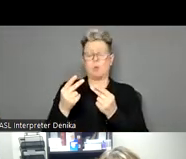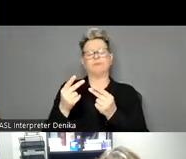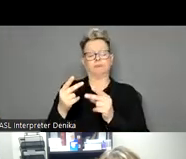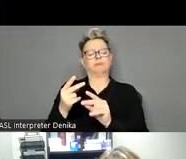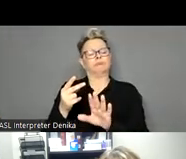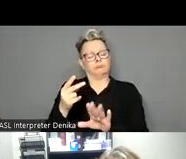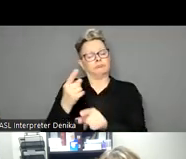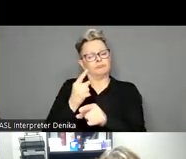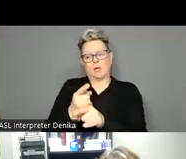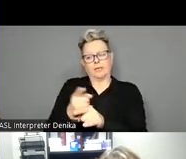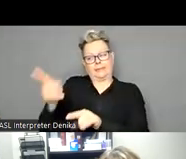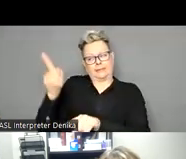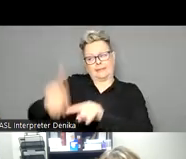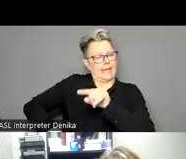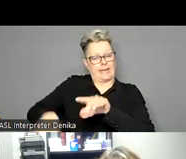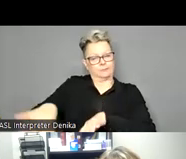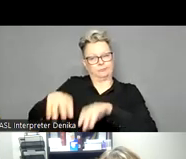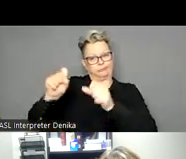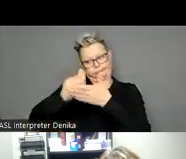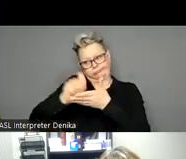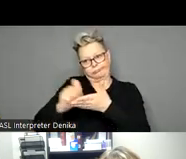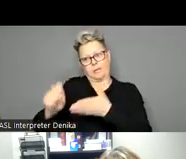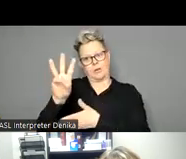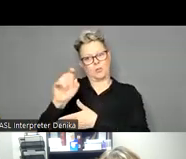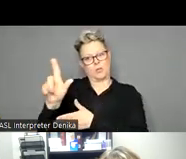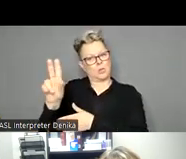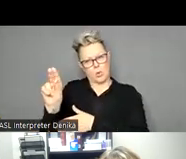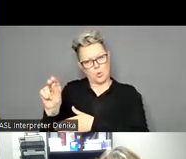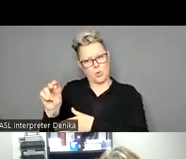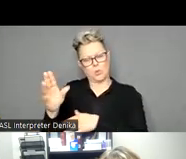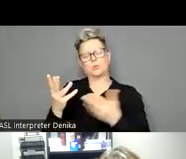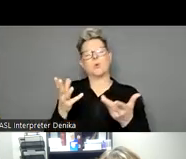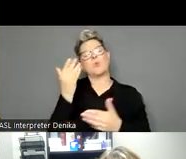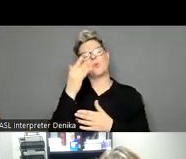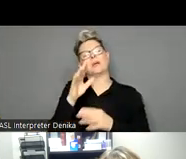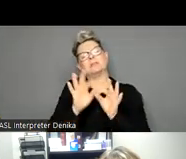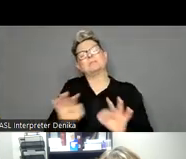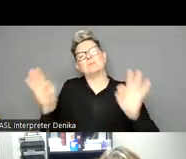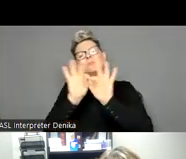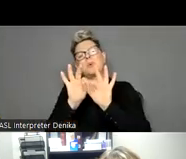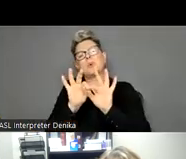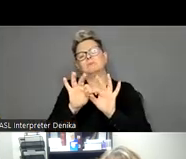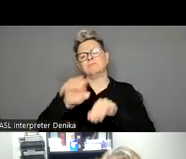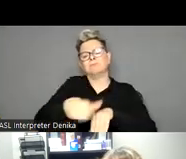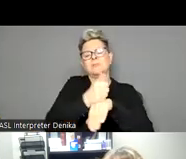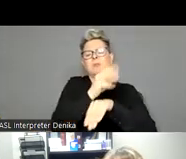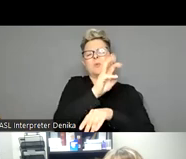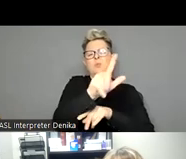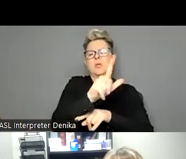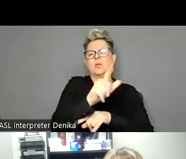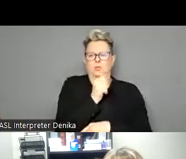So again, this just highlights the importance of organizing these things sooner rather than later.